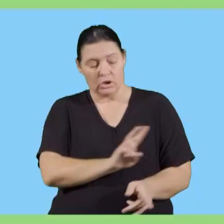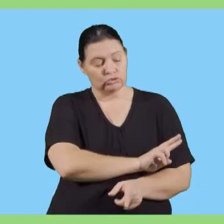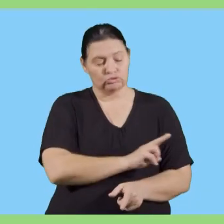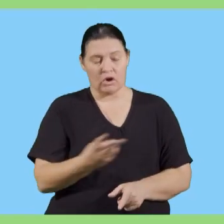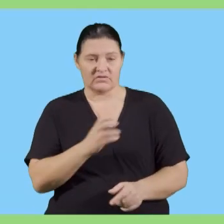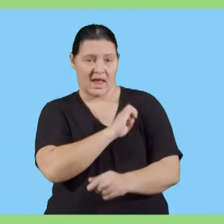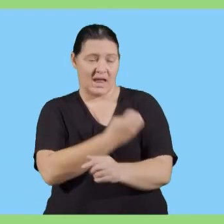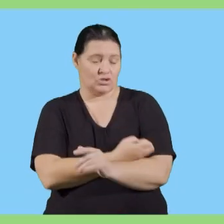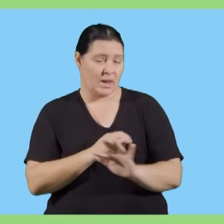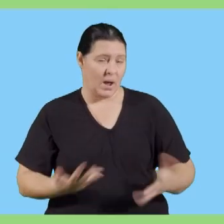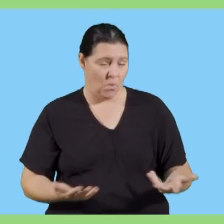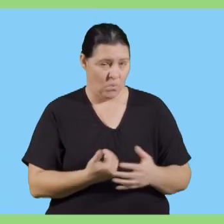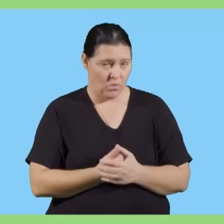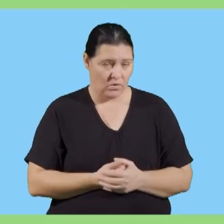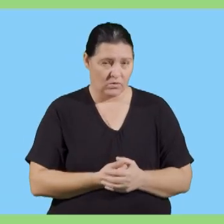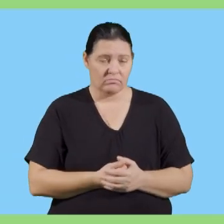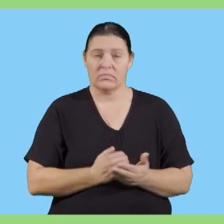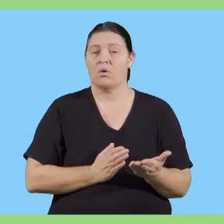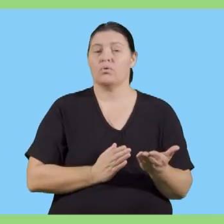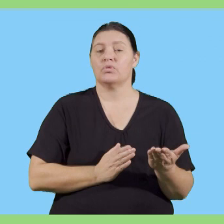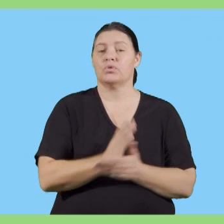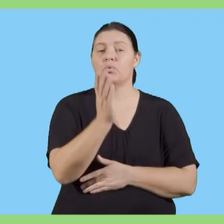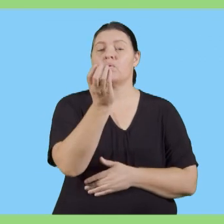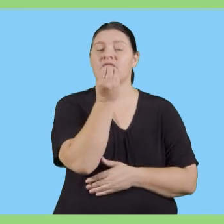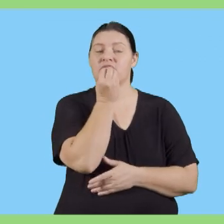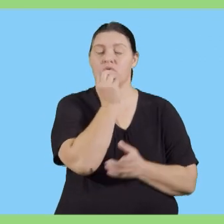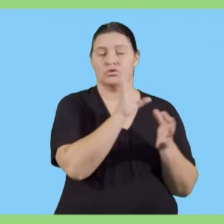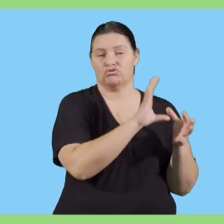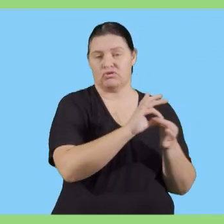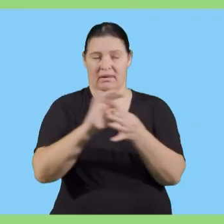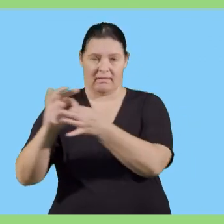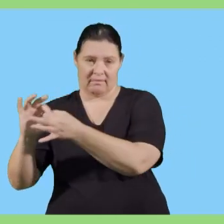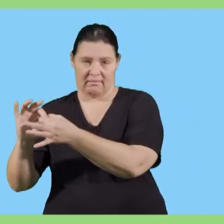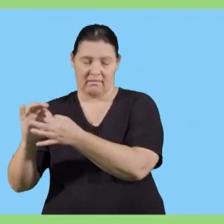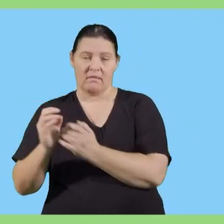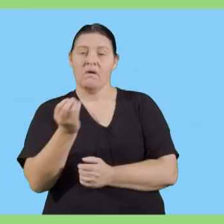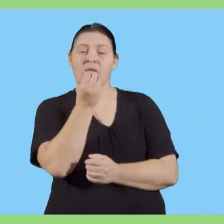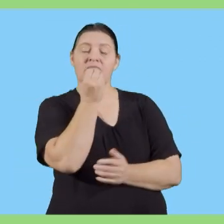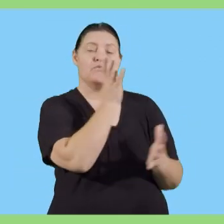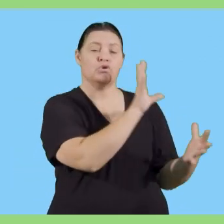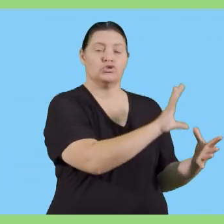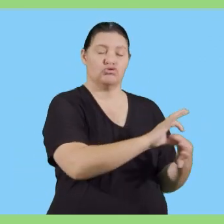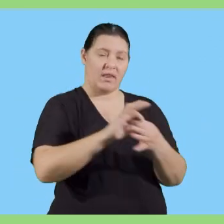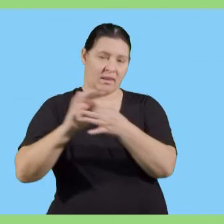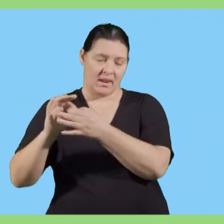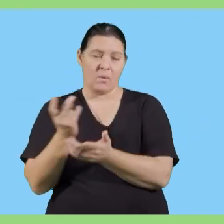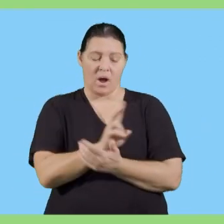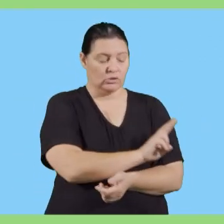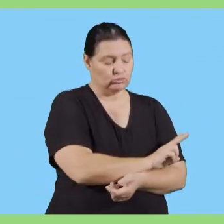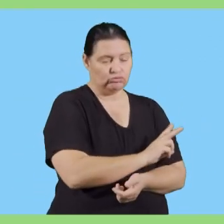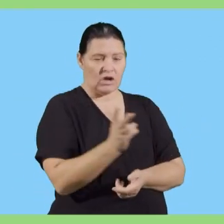food chain is used to show the transfer of energy from one organism to another